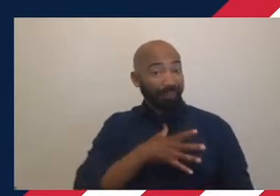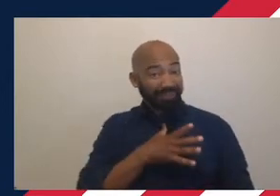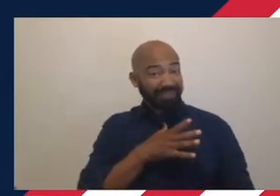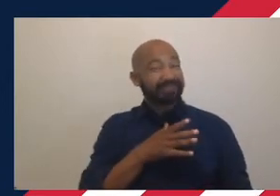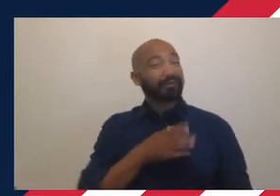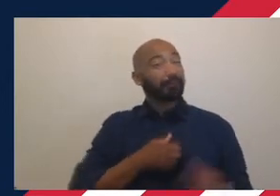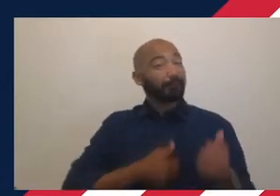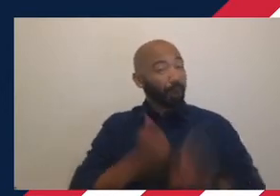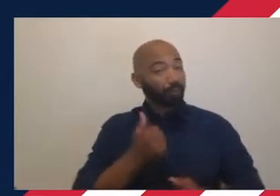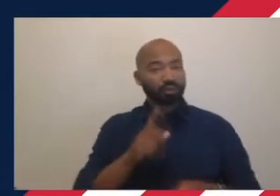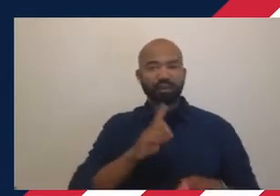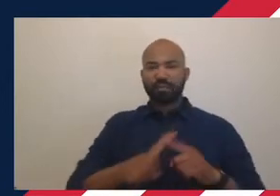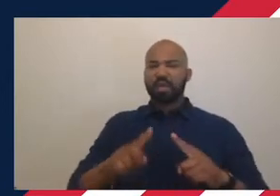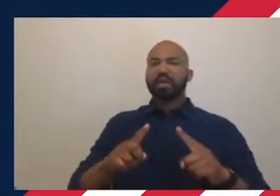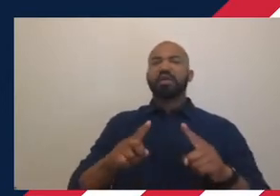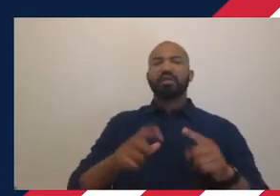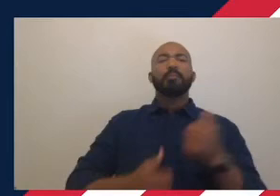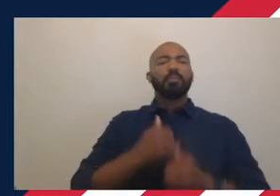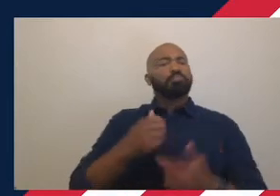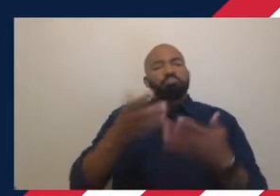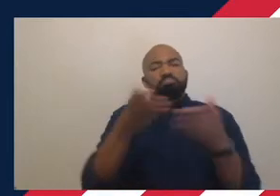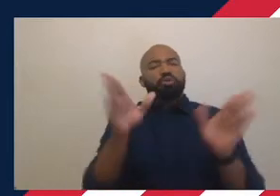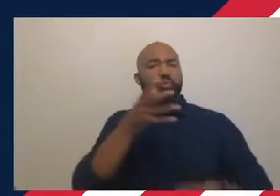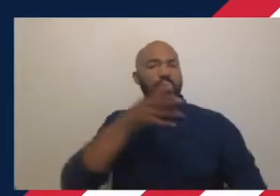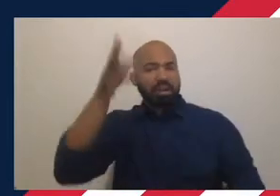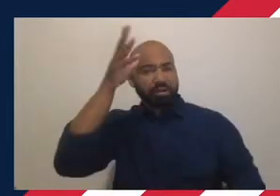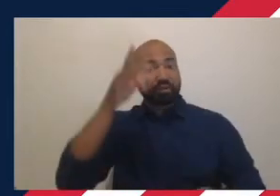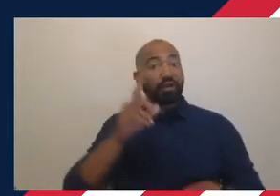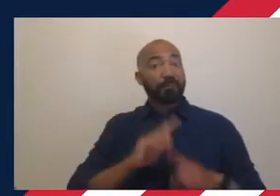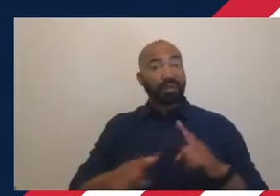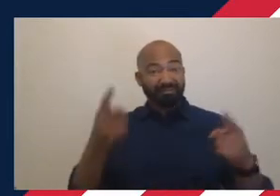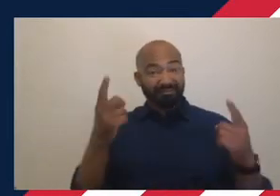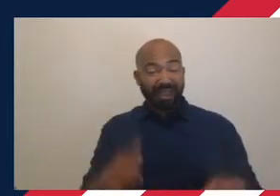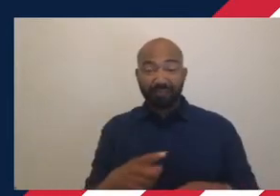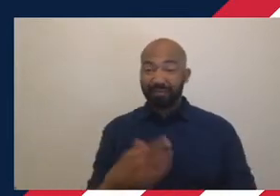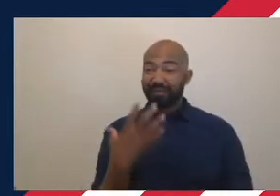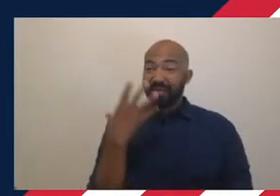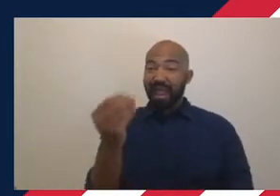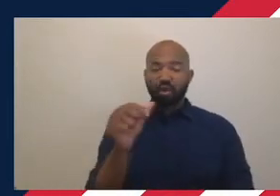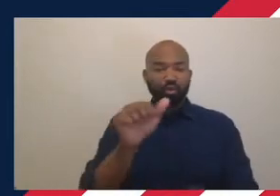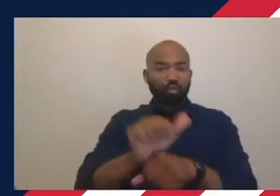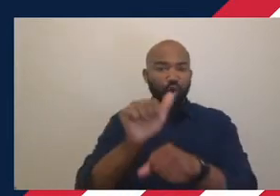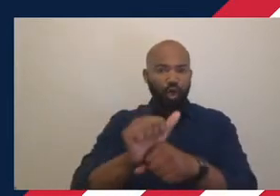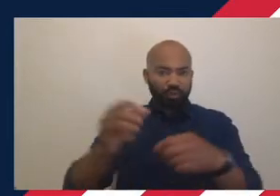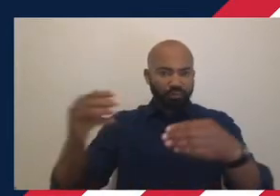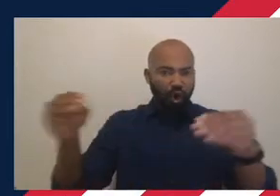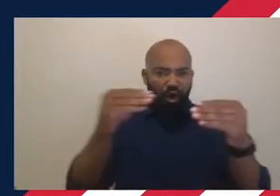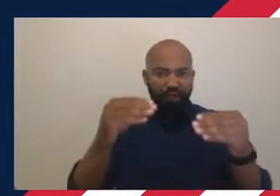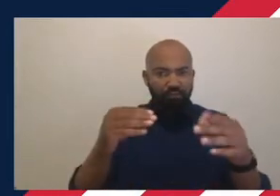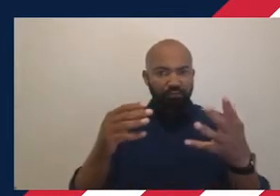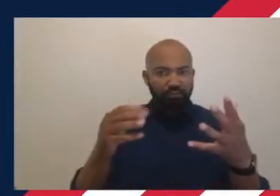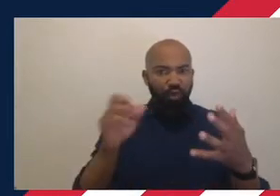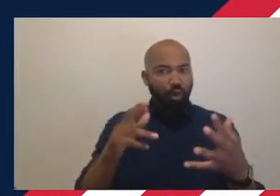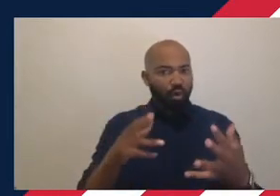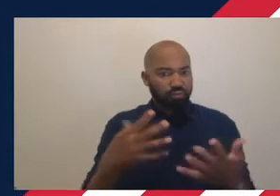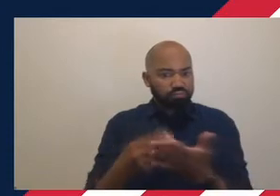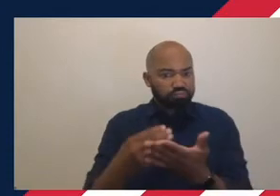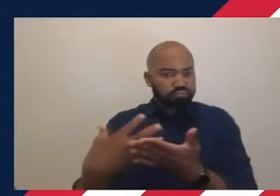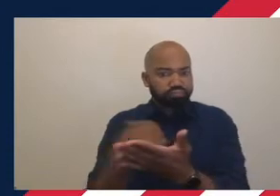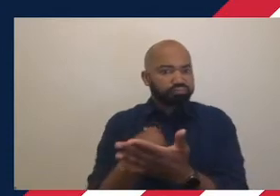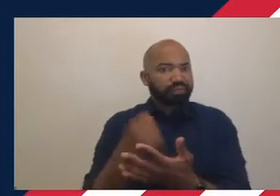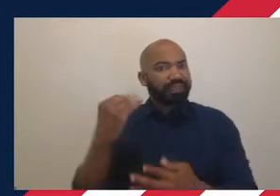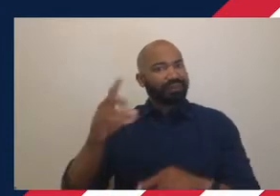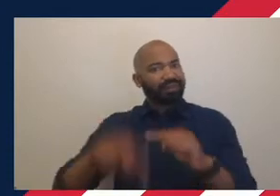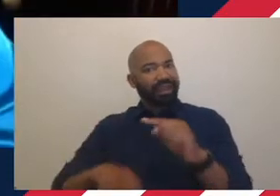to compete, be in the workforce, or even just earn a living if they are not able to work.